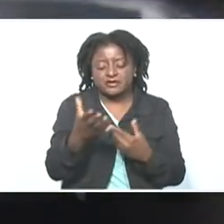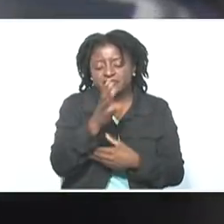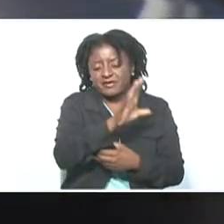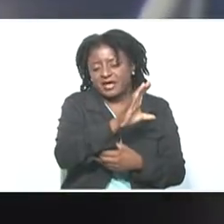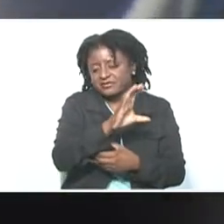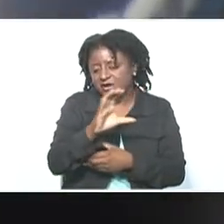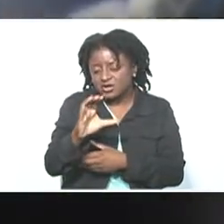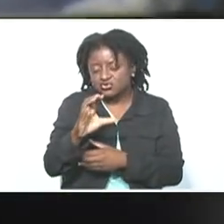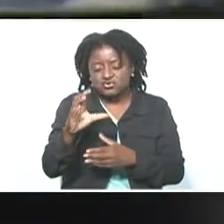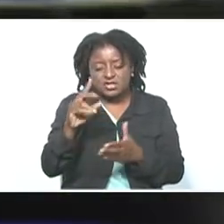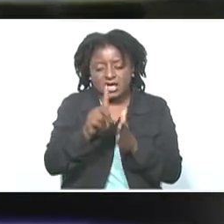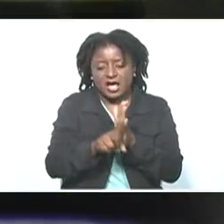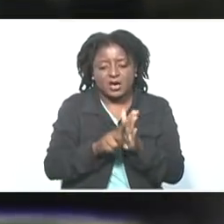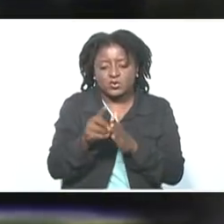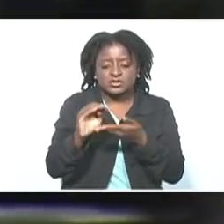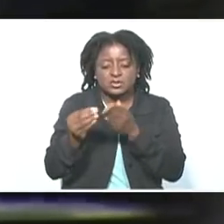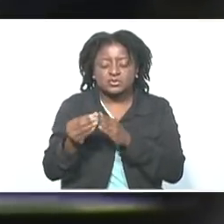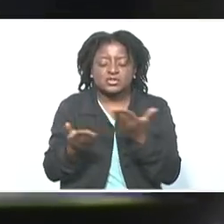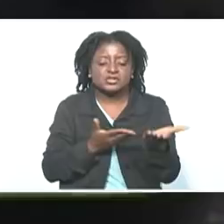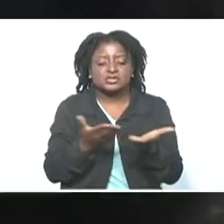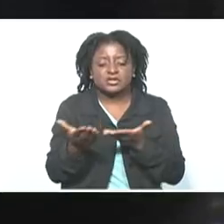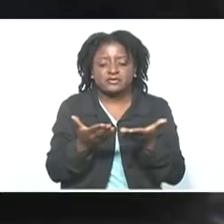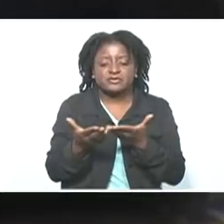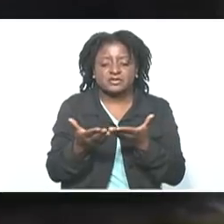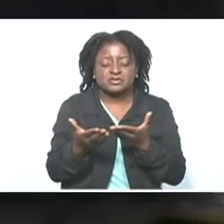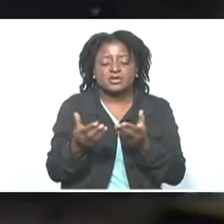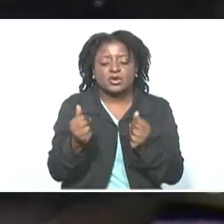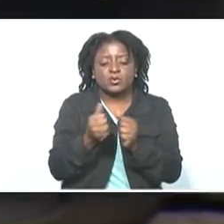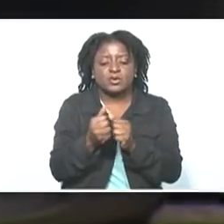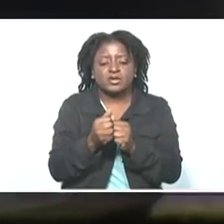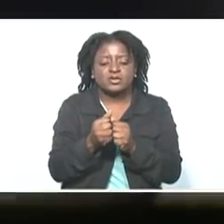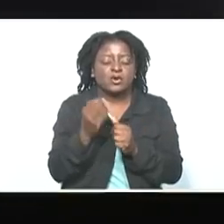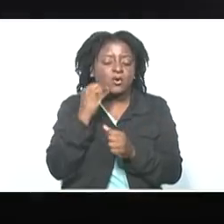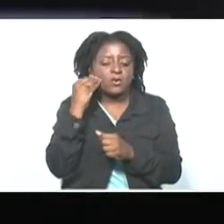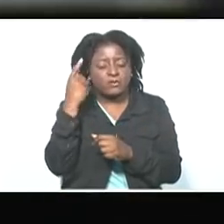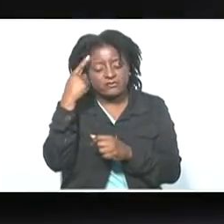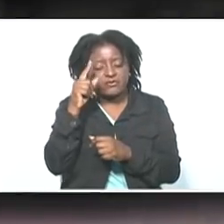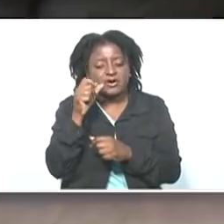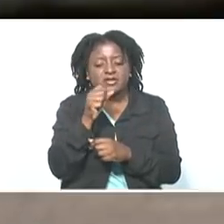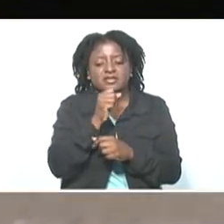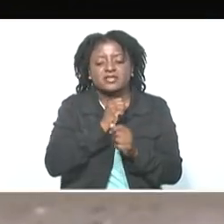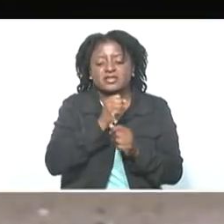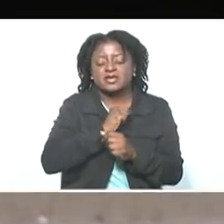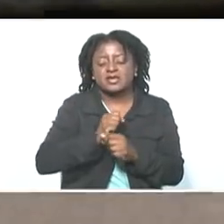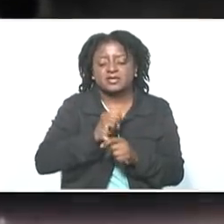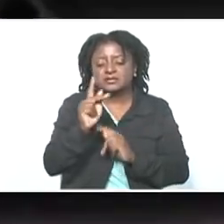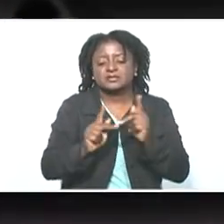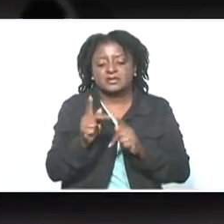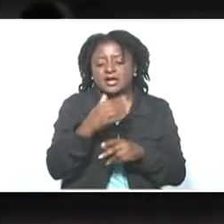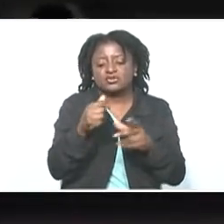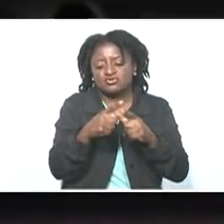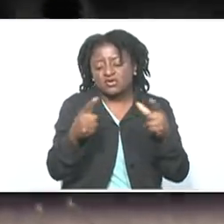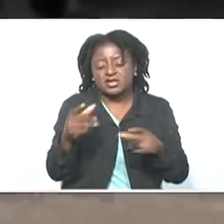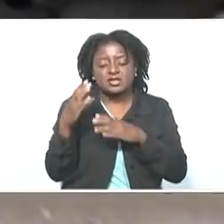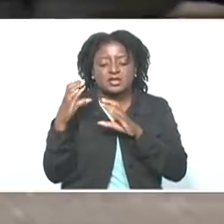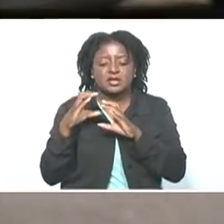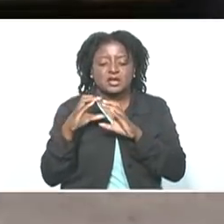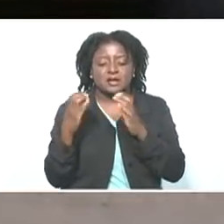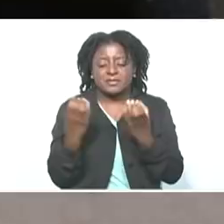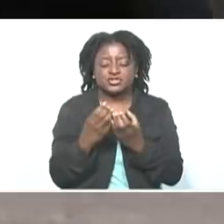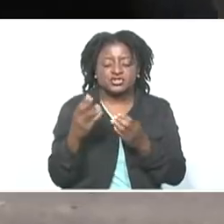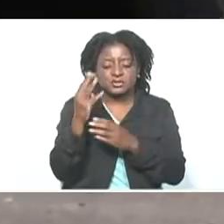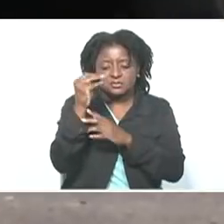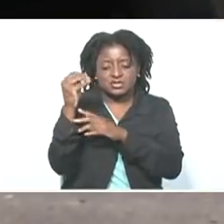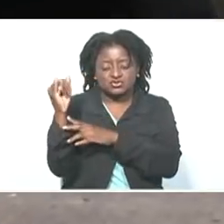the Persis Rogers Home for the Aged and Great Commission Ministries. The deadline to serve the 500 hours is July 27th.